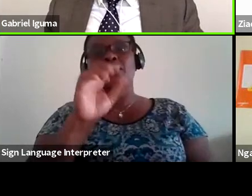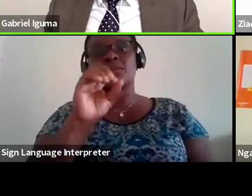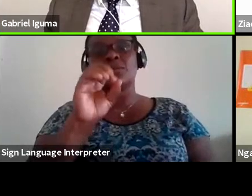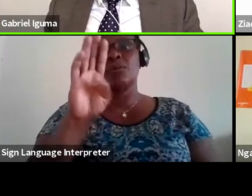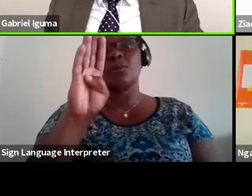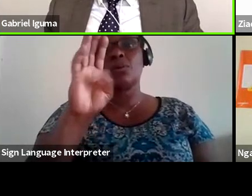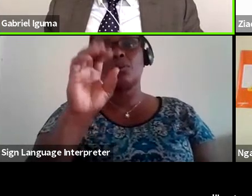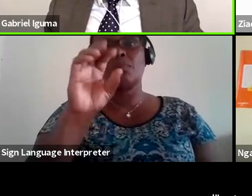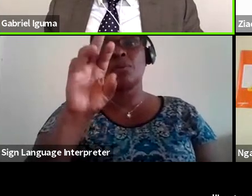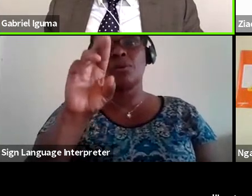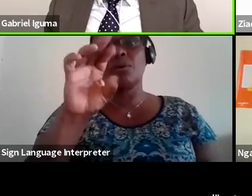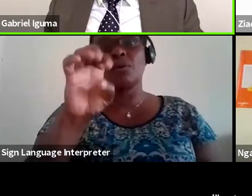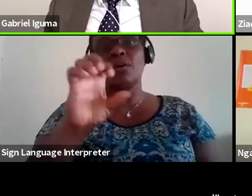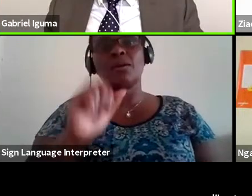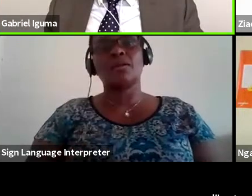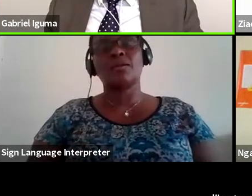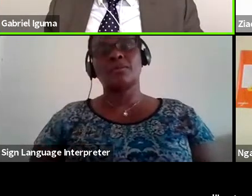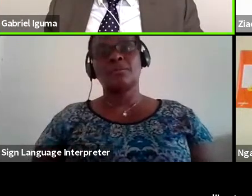us.